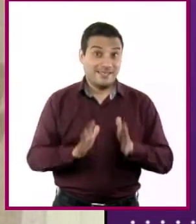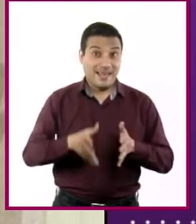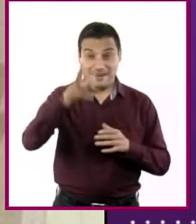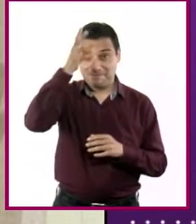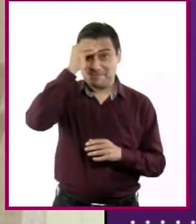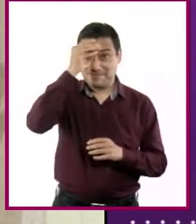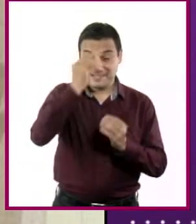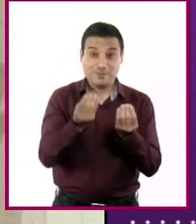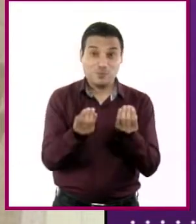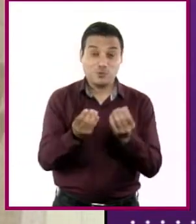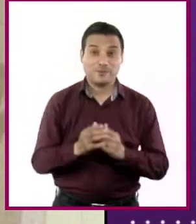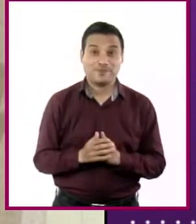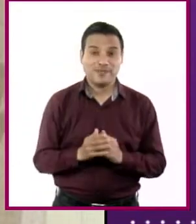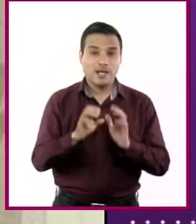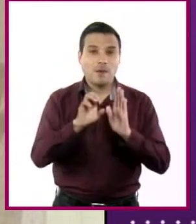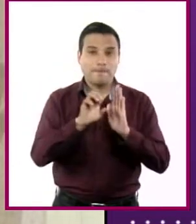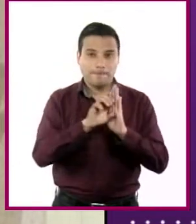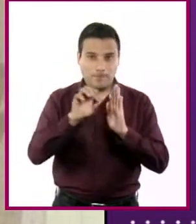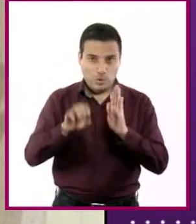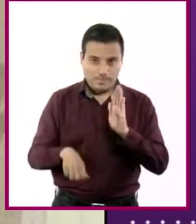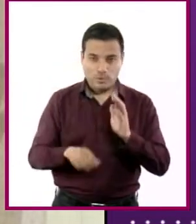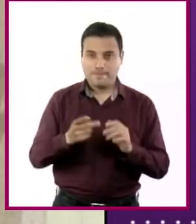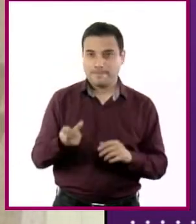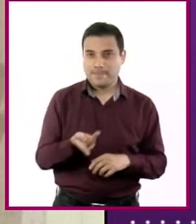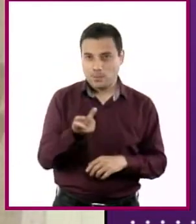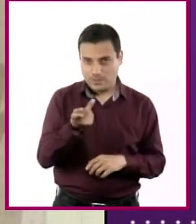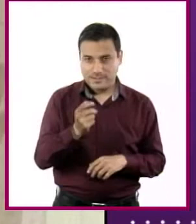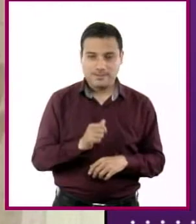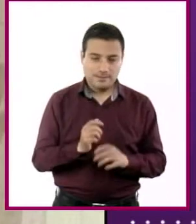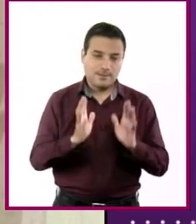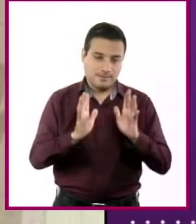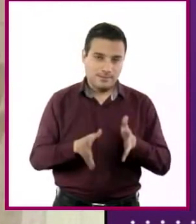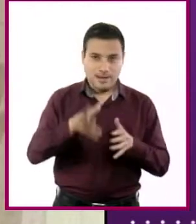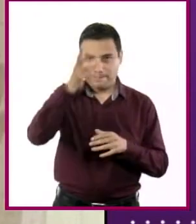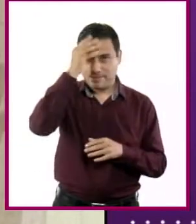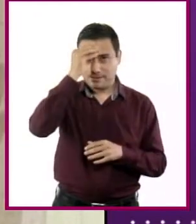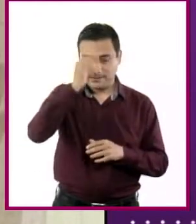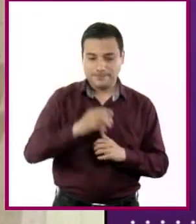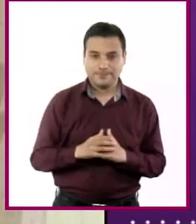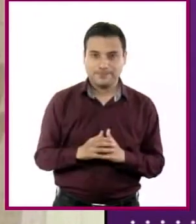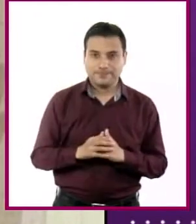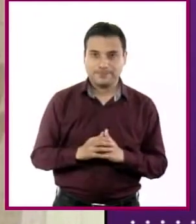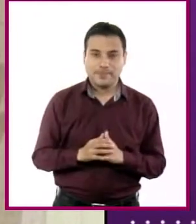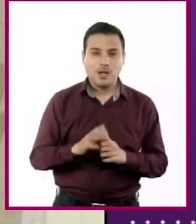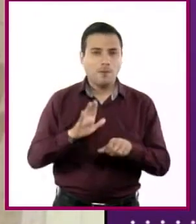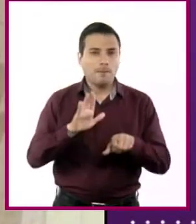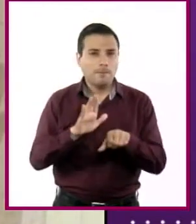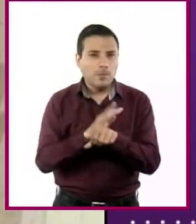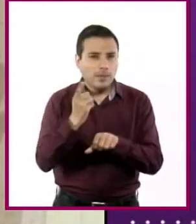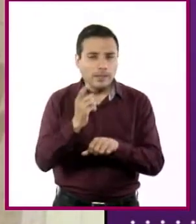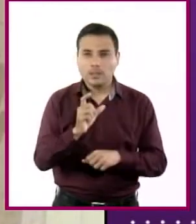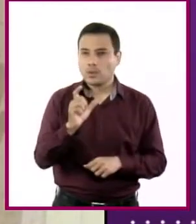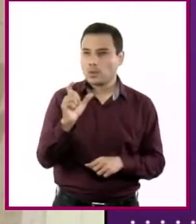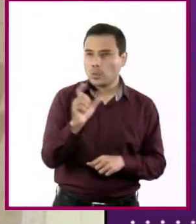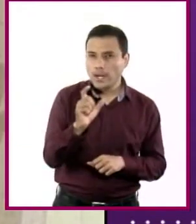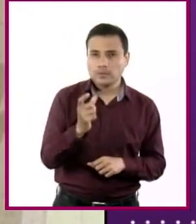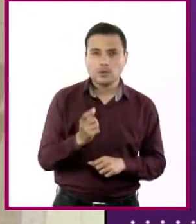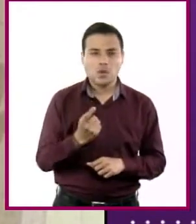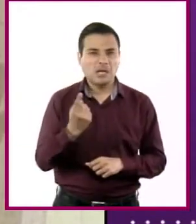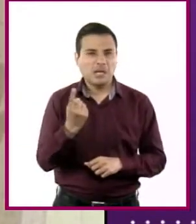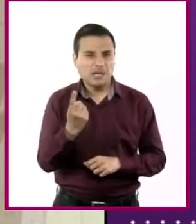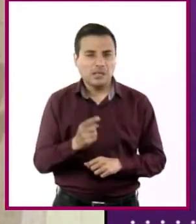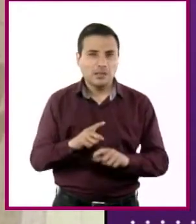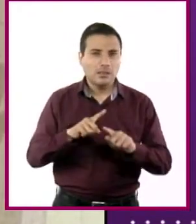mucho. Aprendimos a usar WH question words, como why, when, where, what,